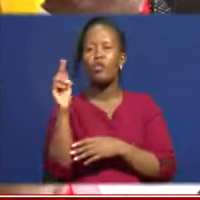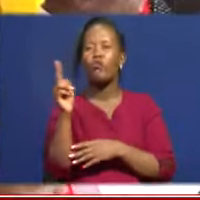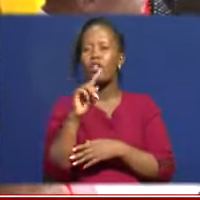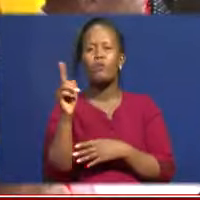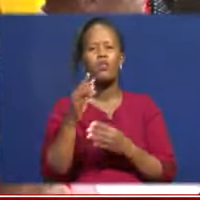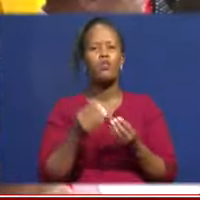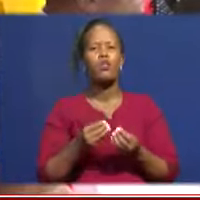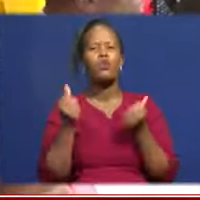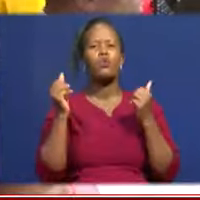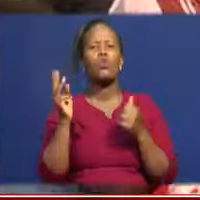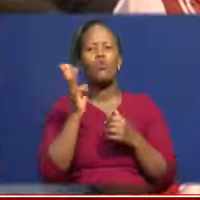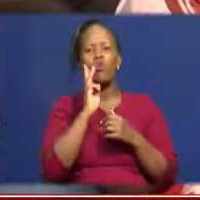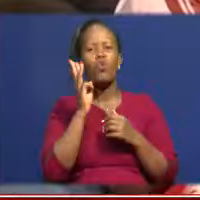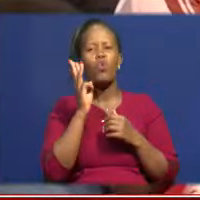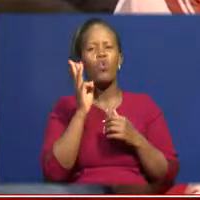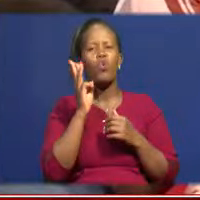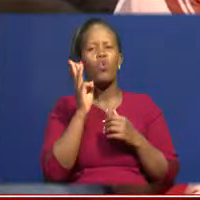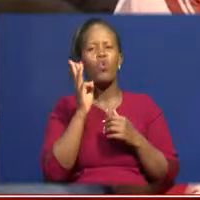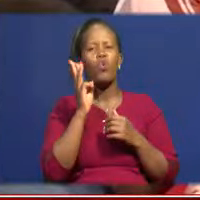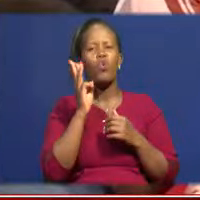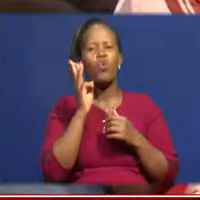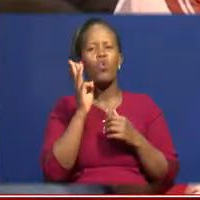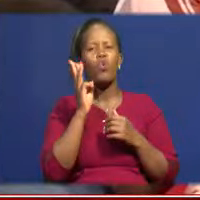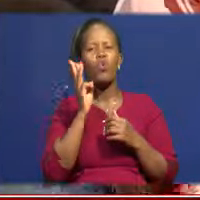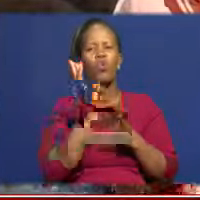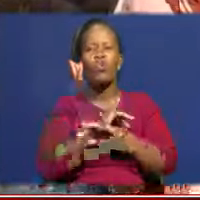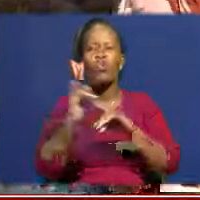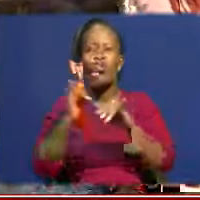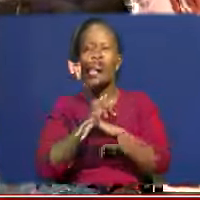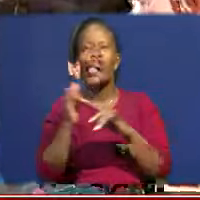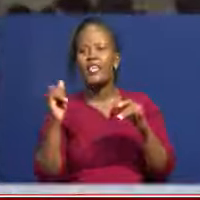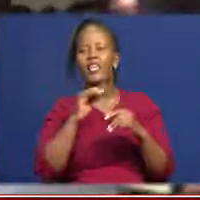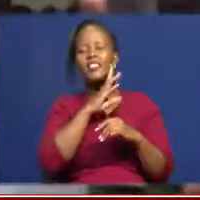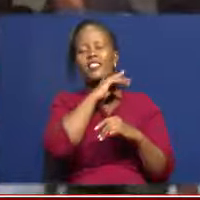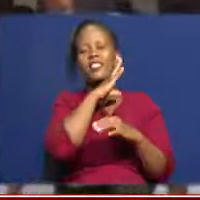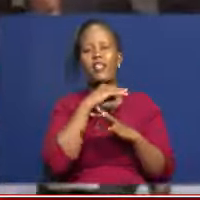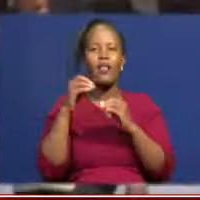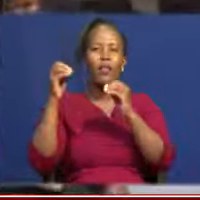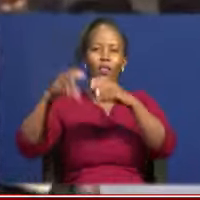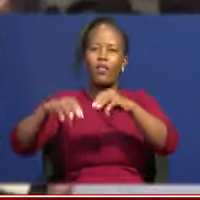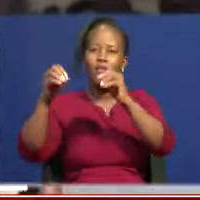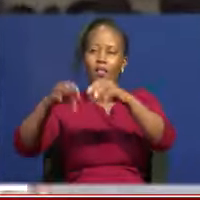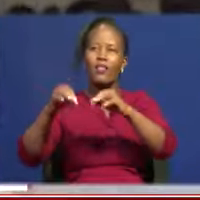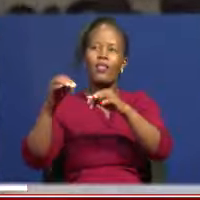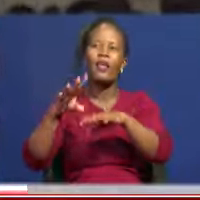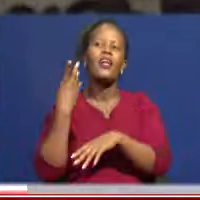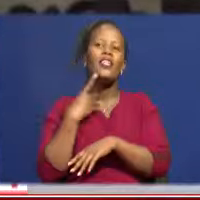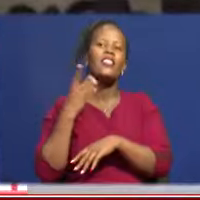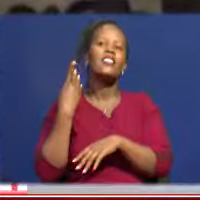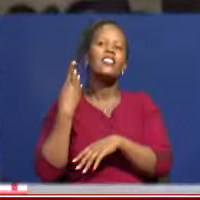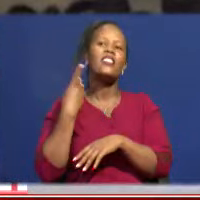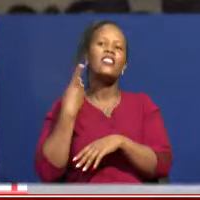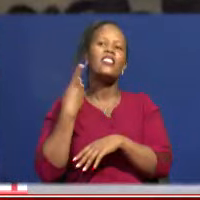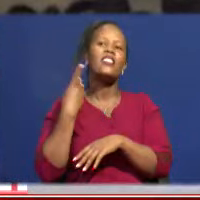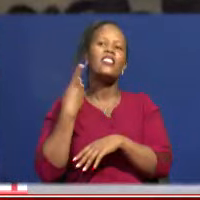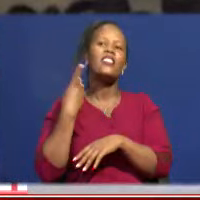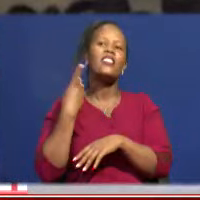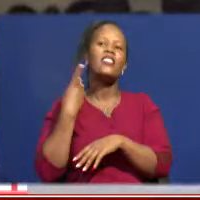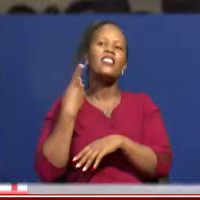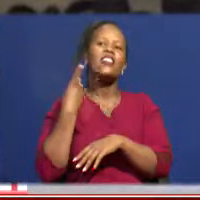water shortage and clearing of Dandora dam site. Nasema ifanyike haraka iwezekanavyo.